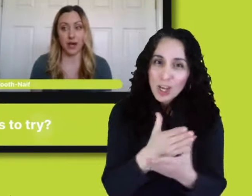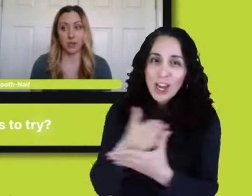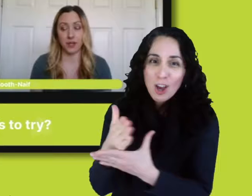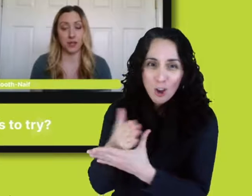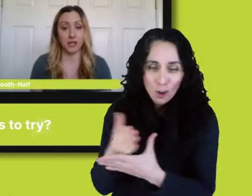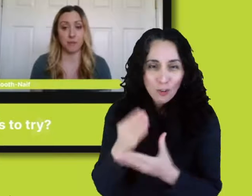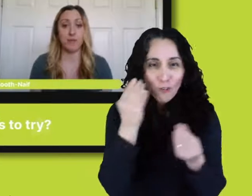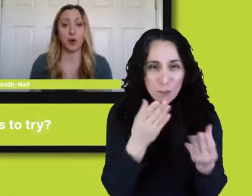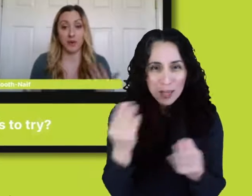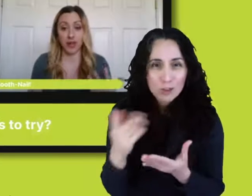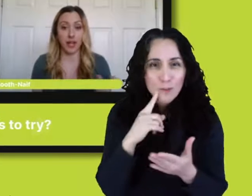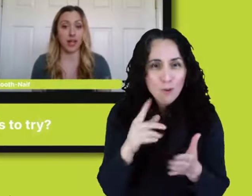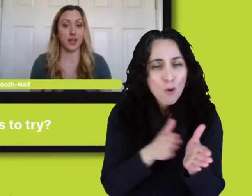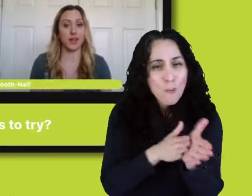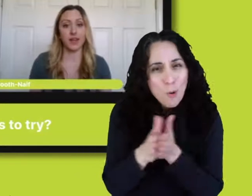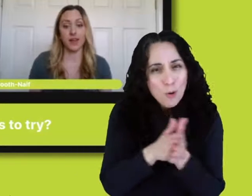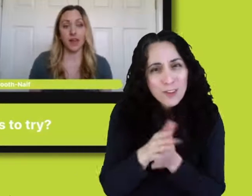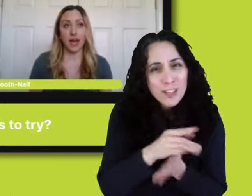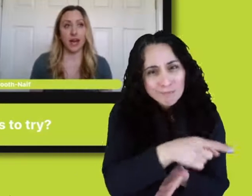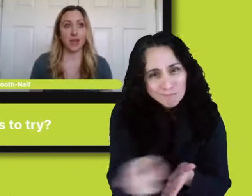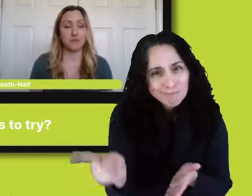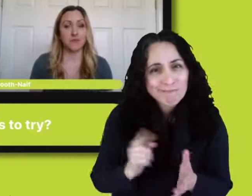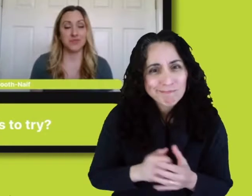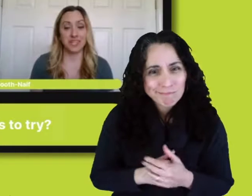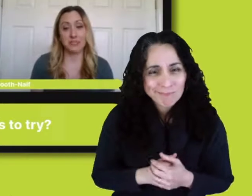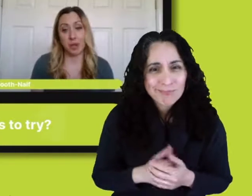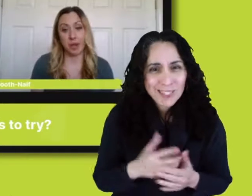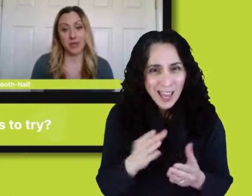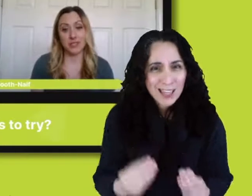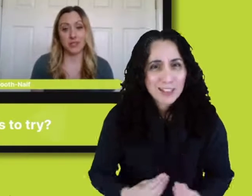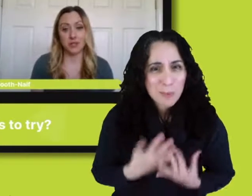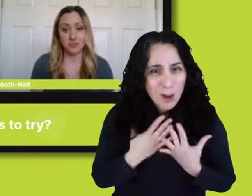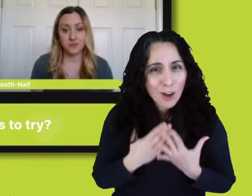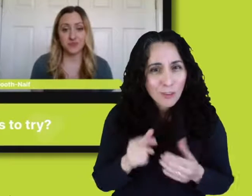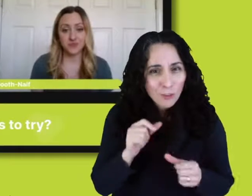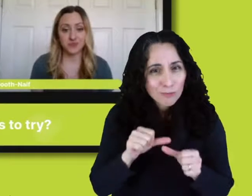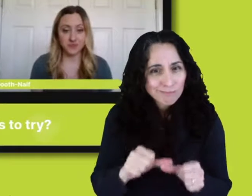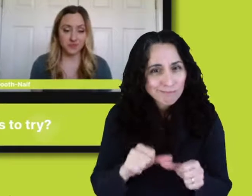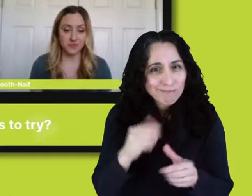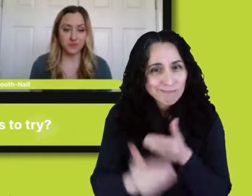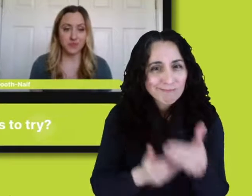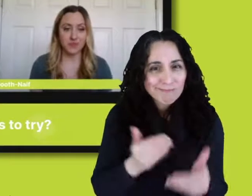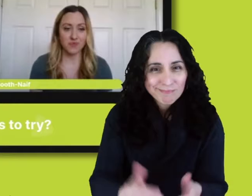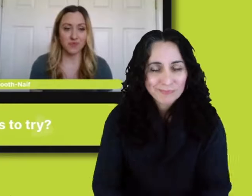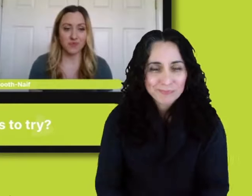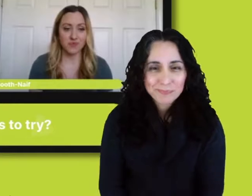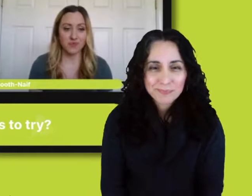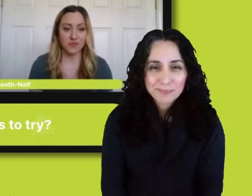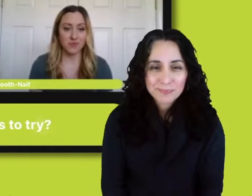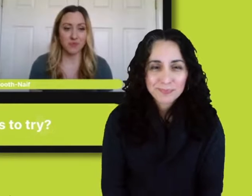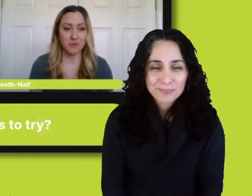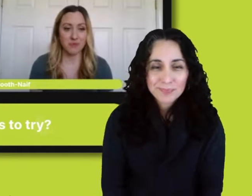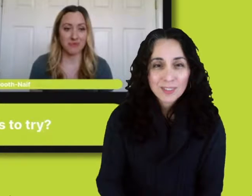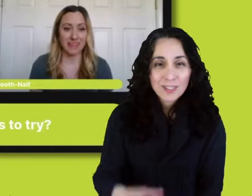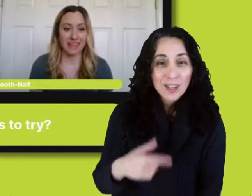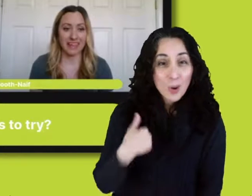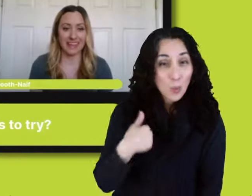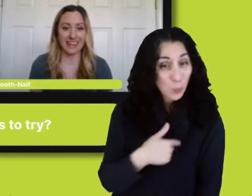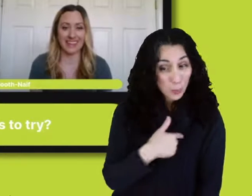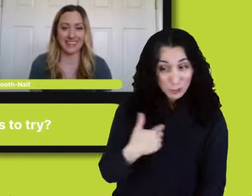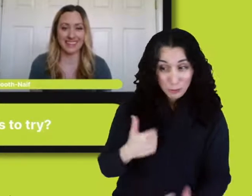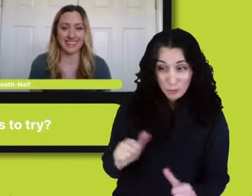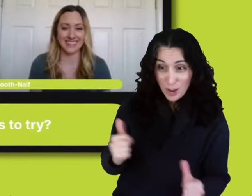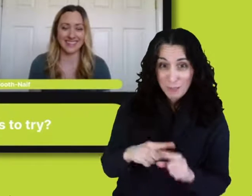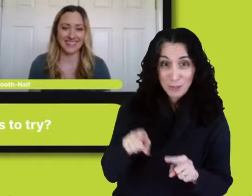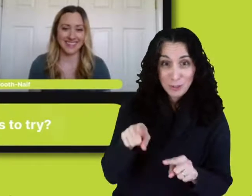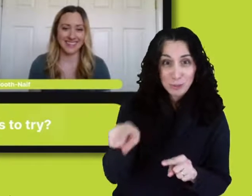to help, keep you motivated and inspired. So. Yes, we try, but you do an awesome job.